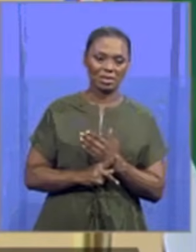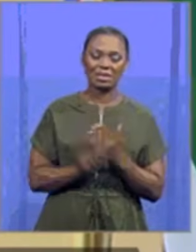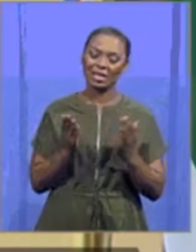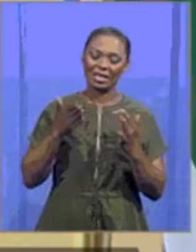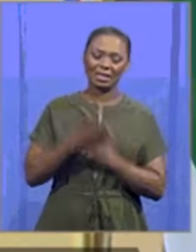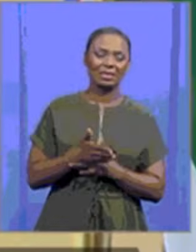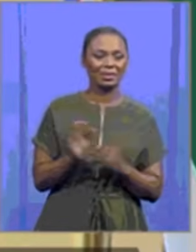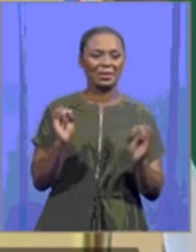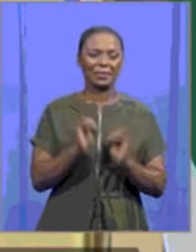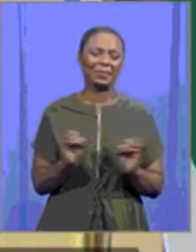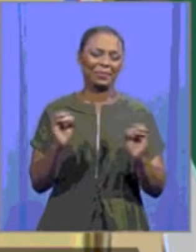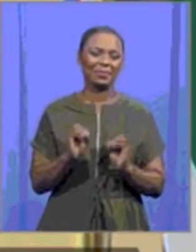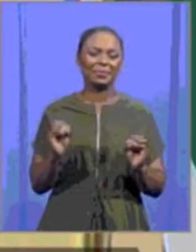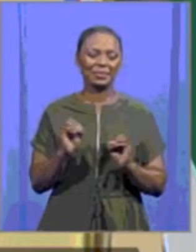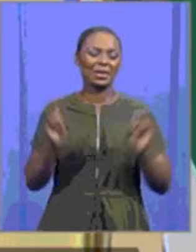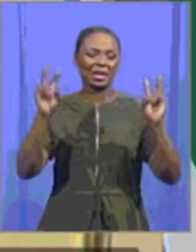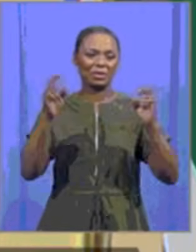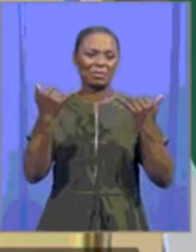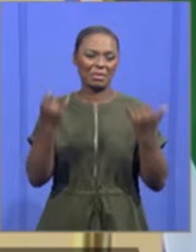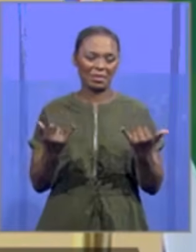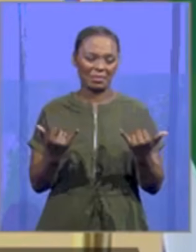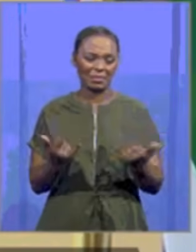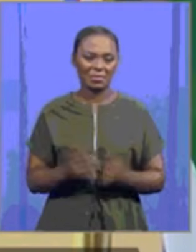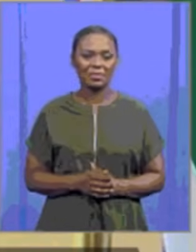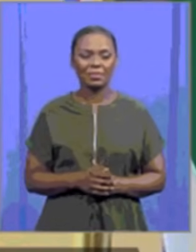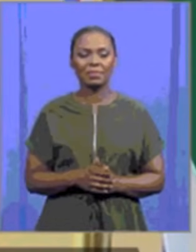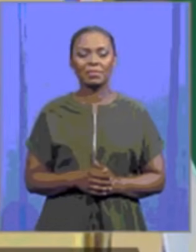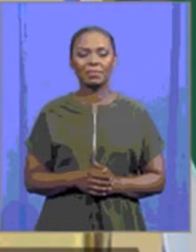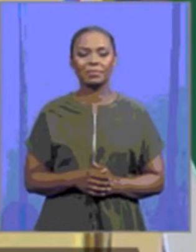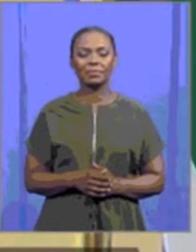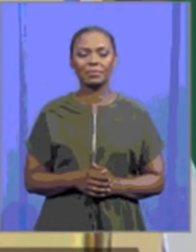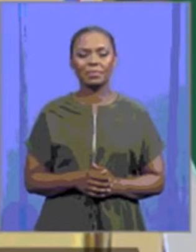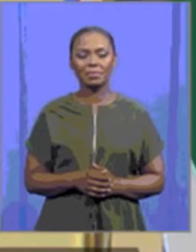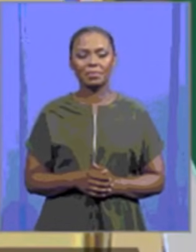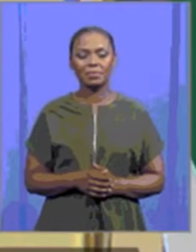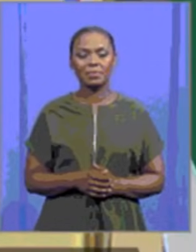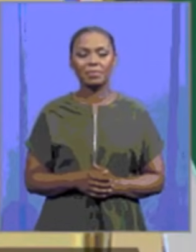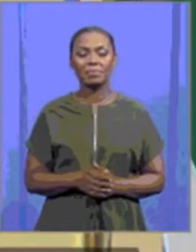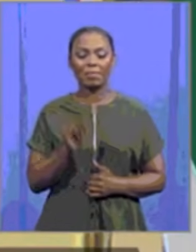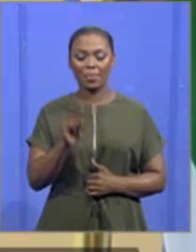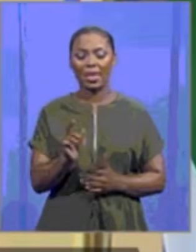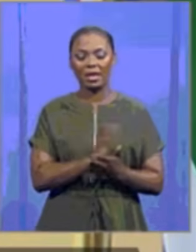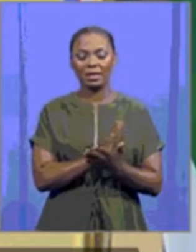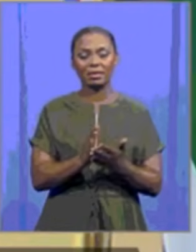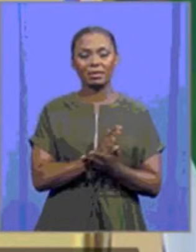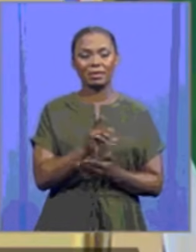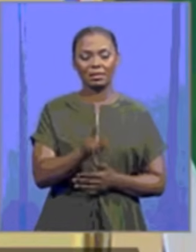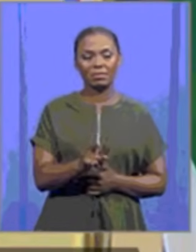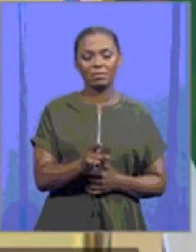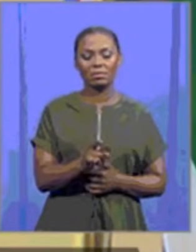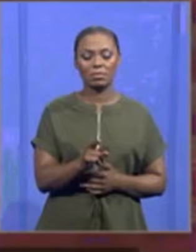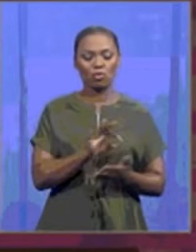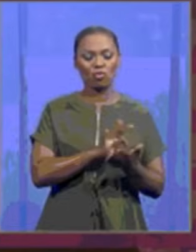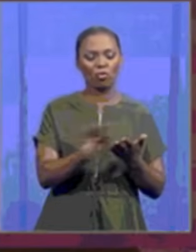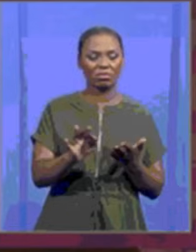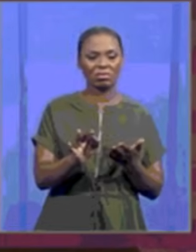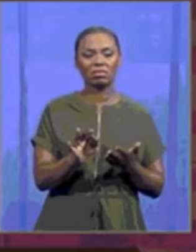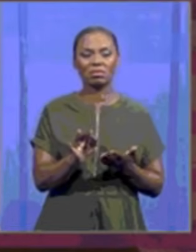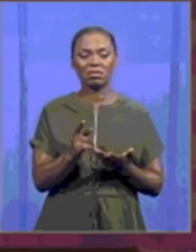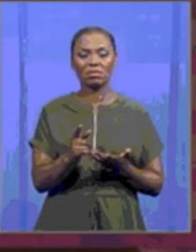tsereganya go fitlhelela setheo se boela ko maemong a sona, go nne le badiri ba